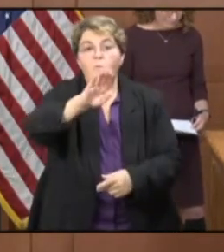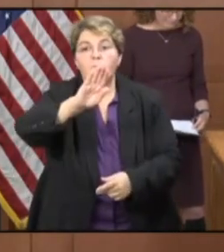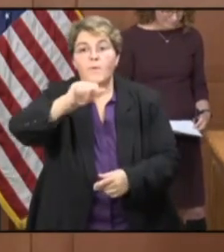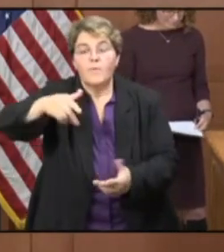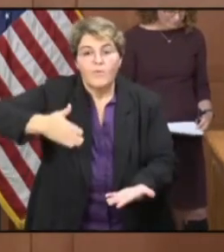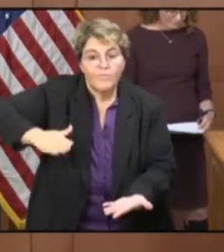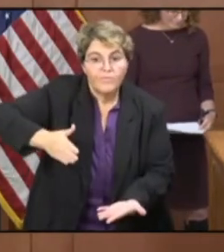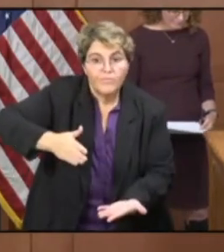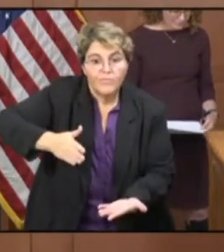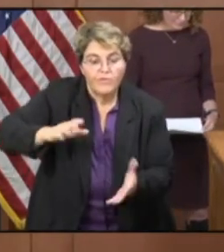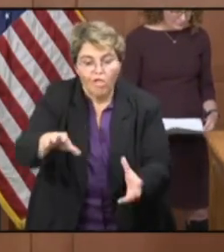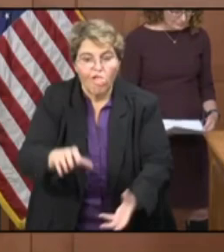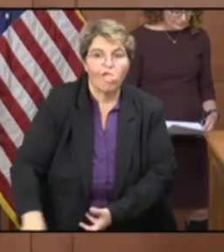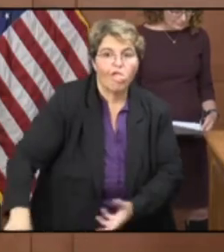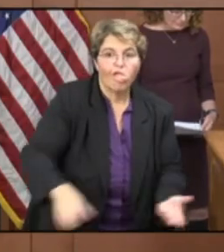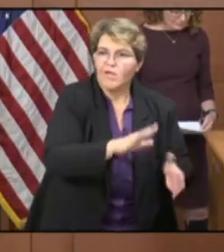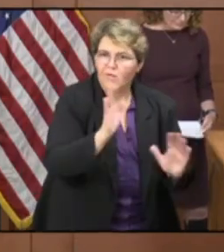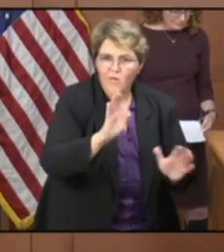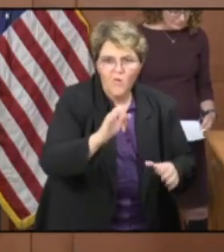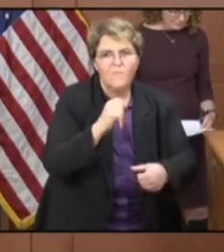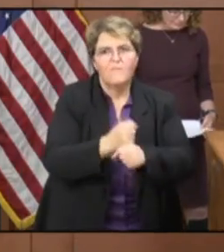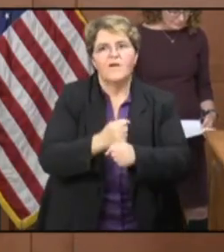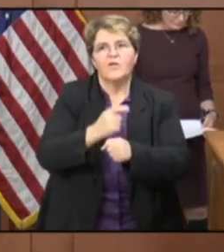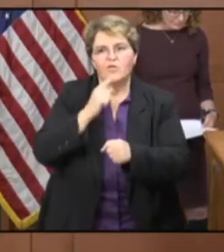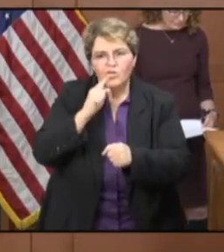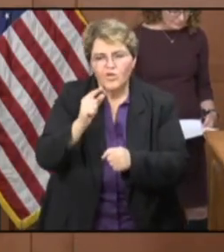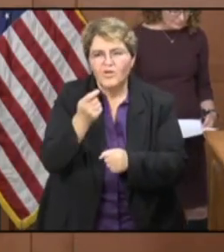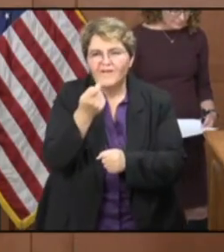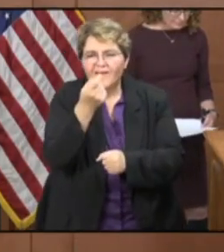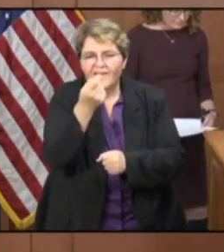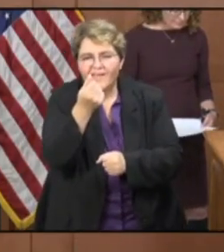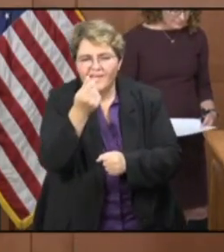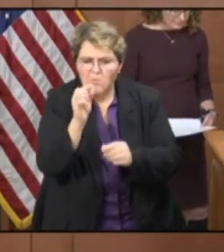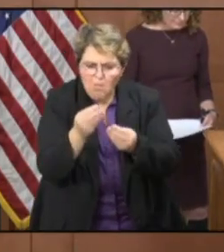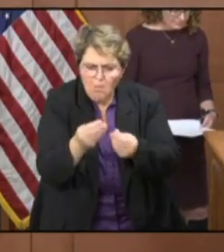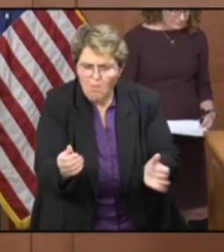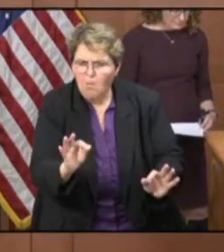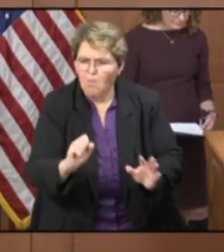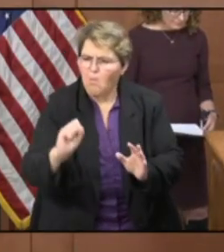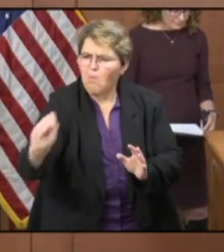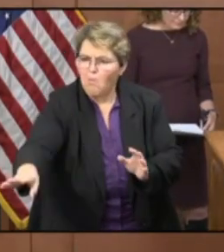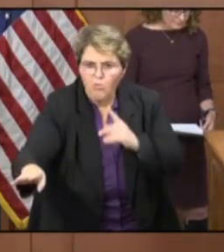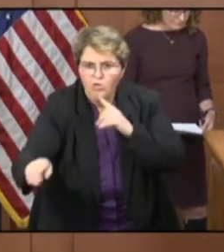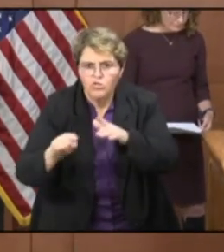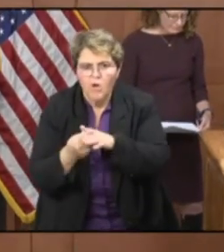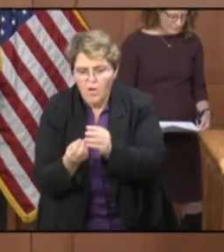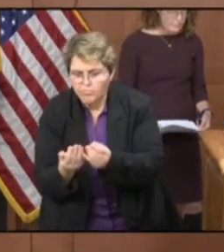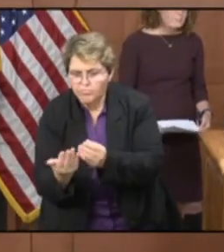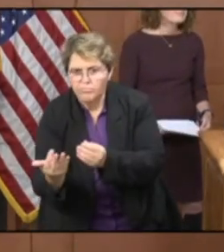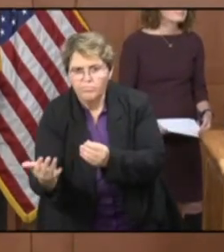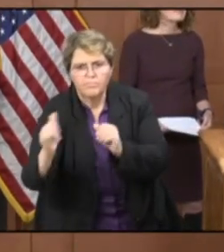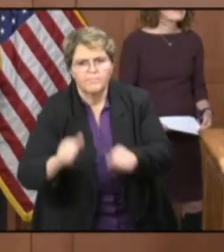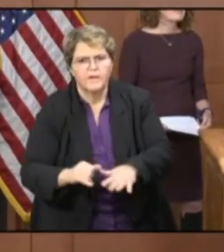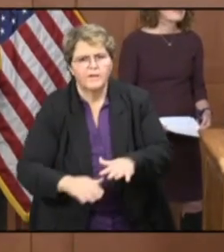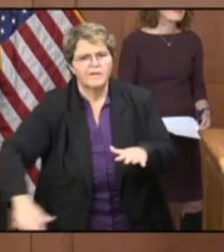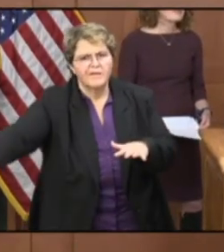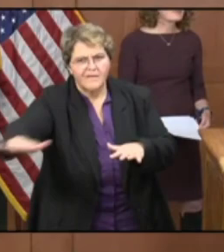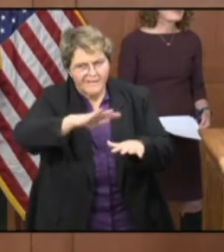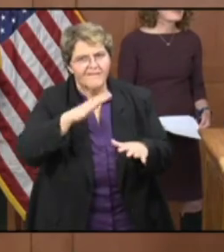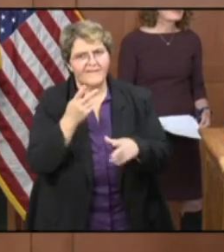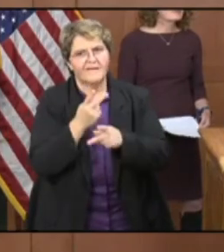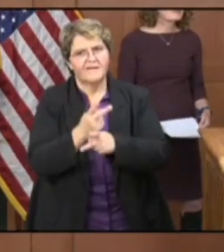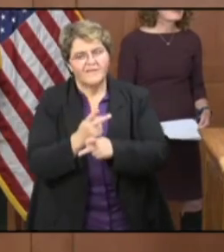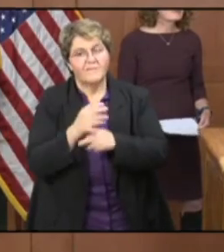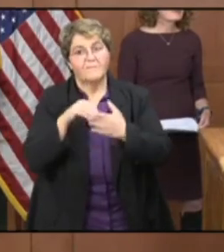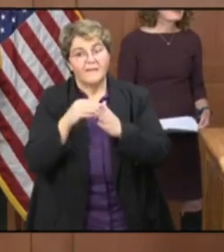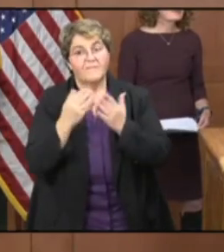of those little embers, you think it is out, and actually it can spread. It looks like the fire up in Berlin was probably started from a campfire